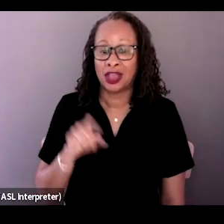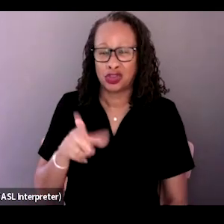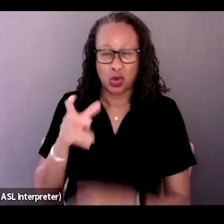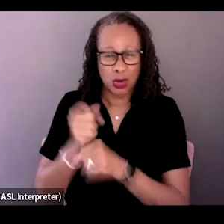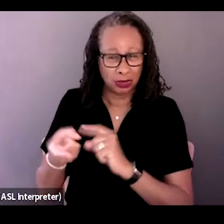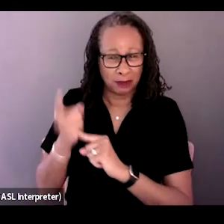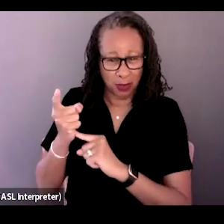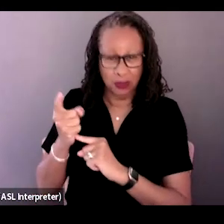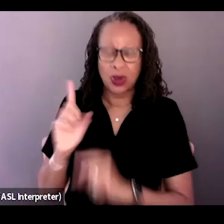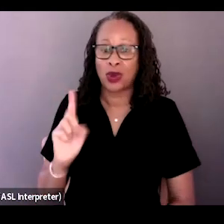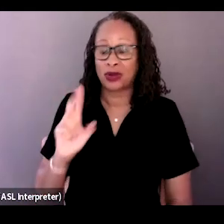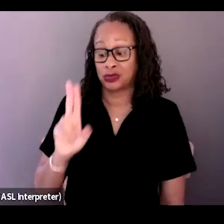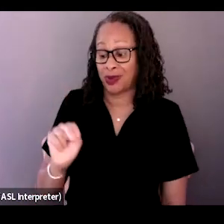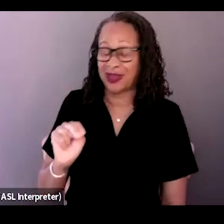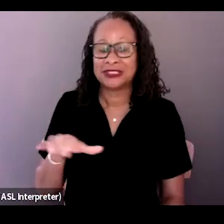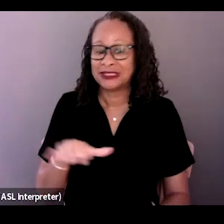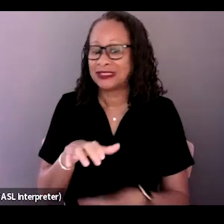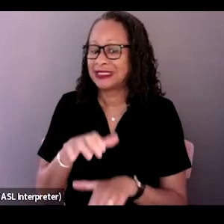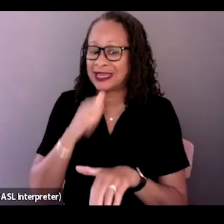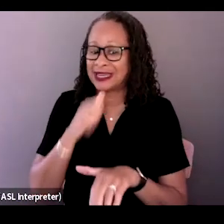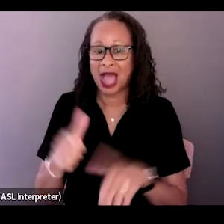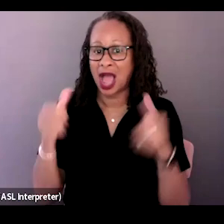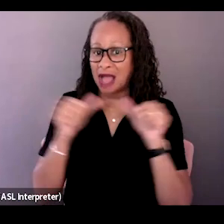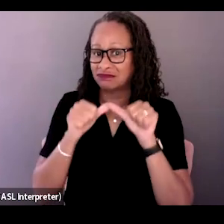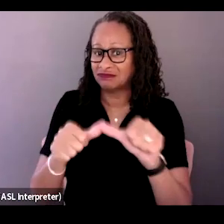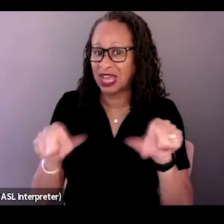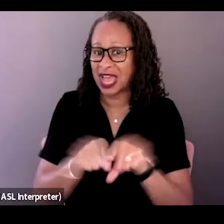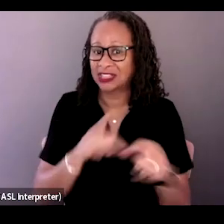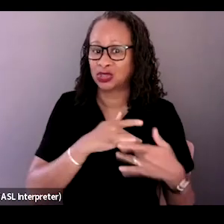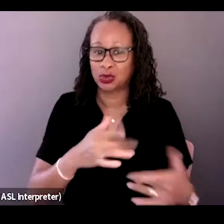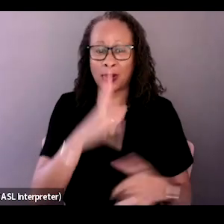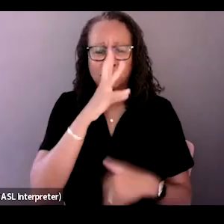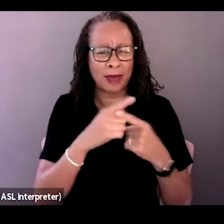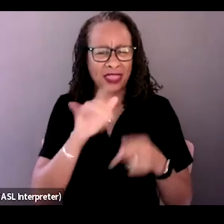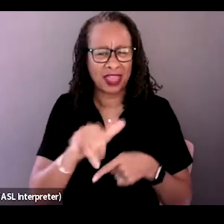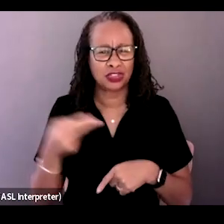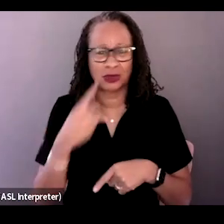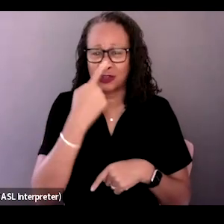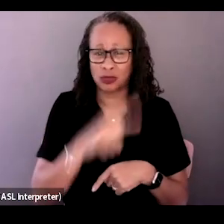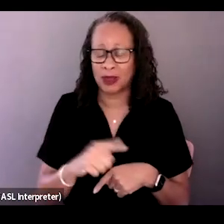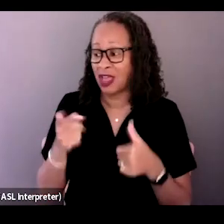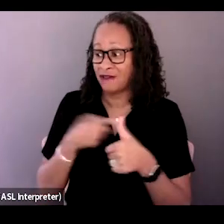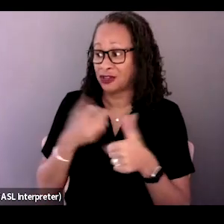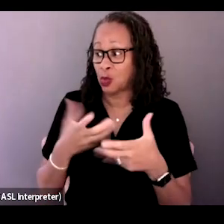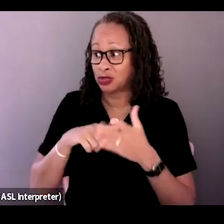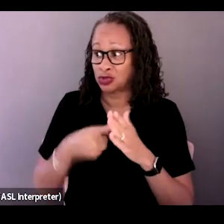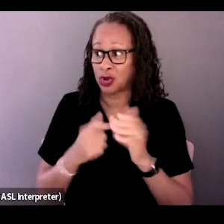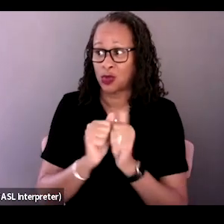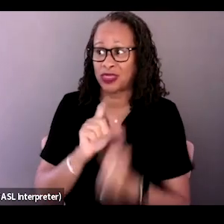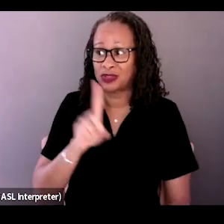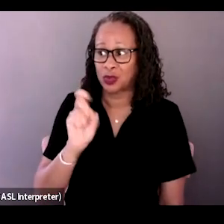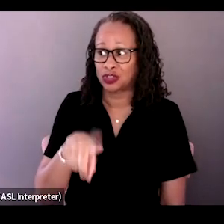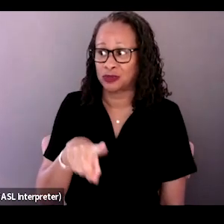moment where the UN did not go on as usual. I want to talk about all of that history, but if you don't mind, first, I want to start with this